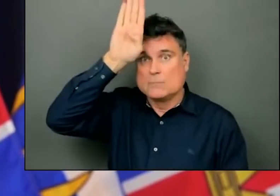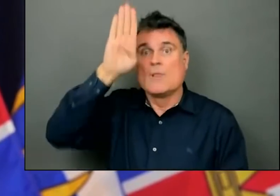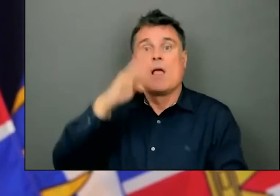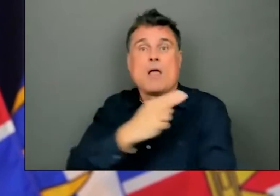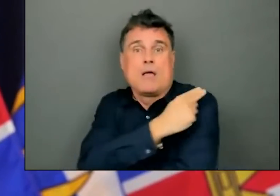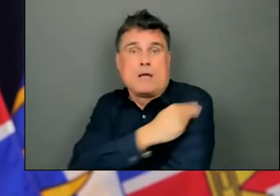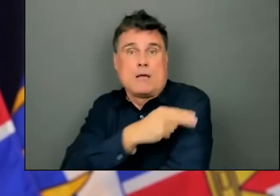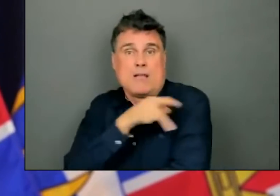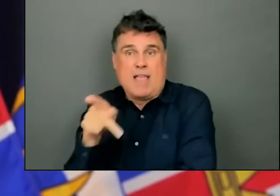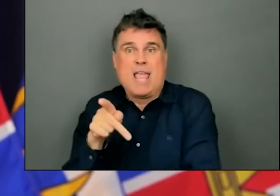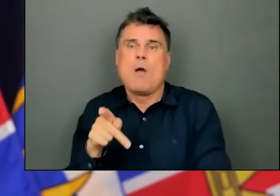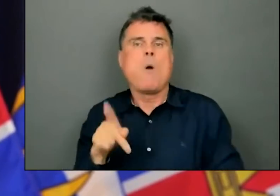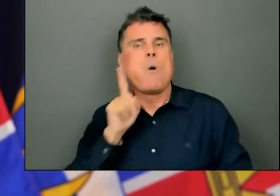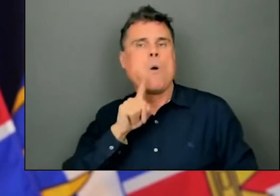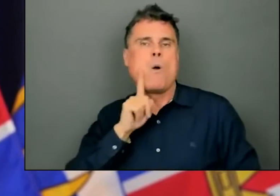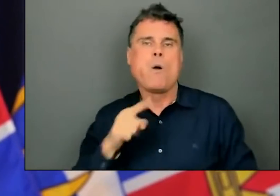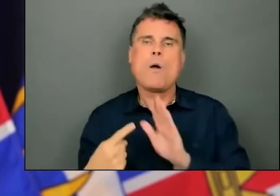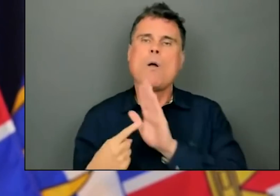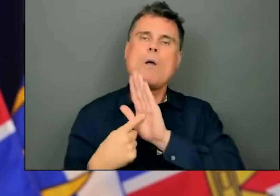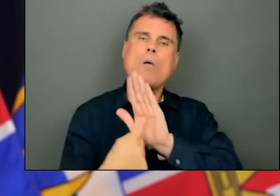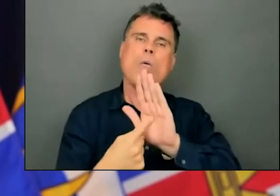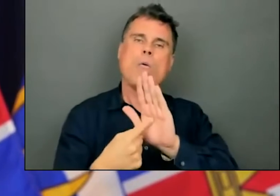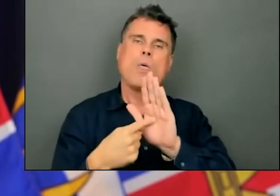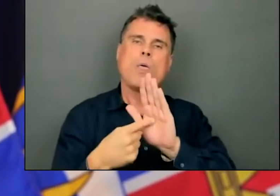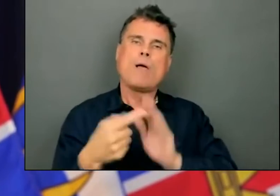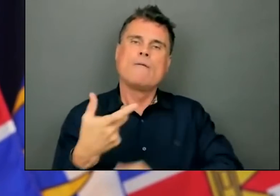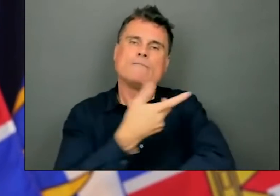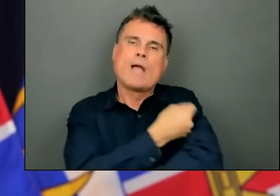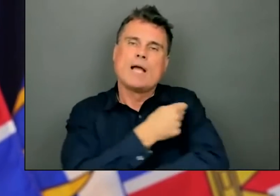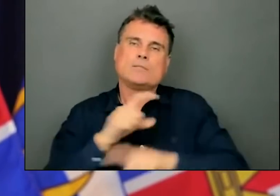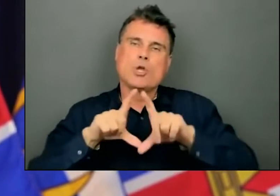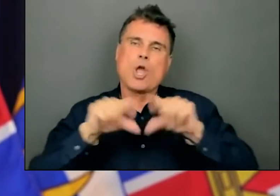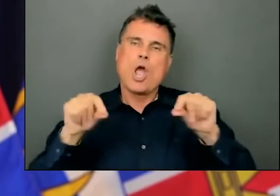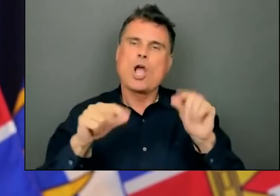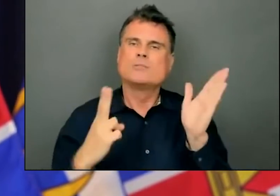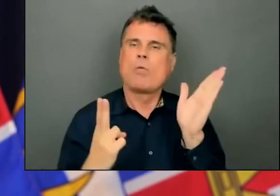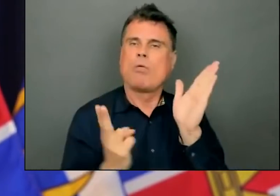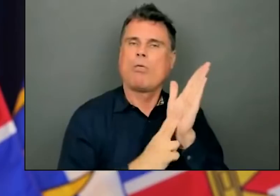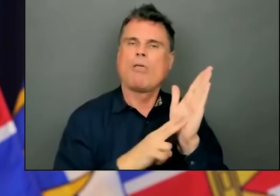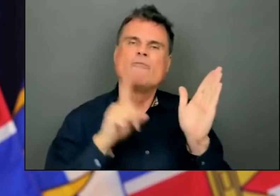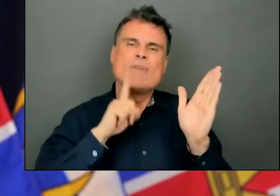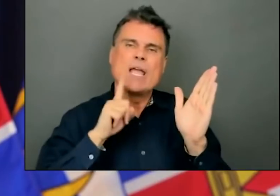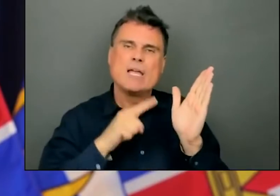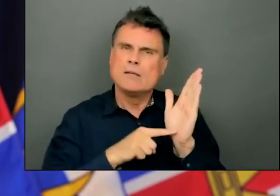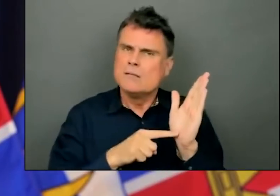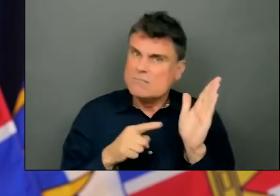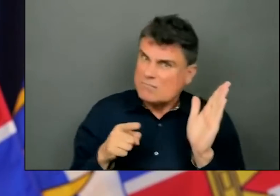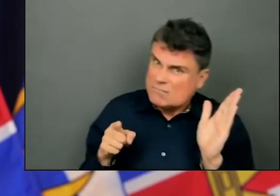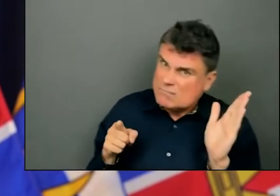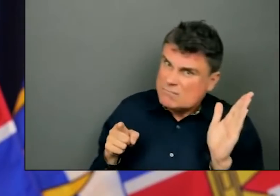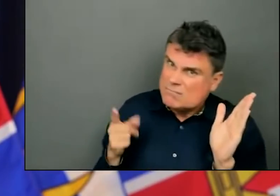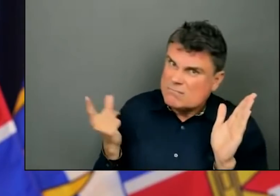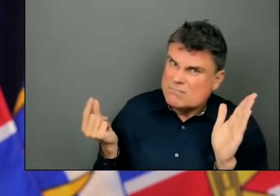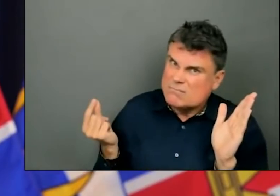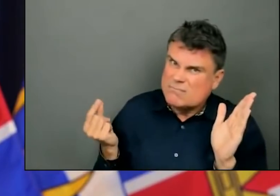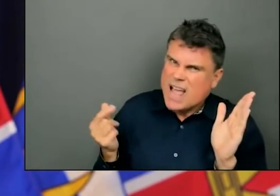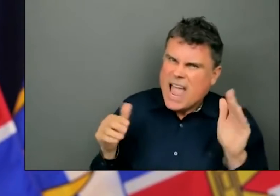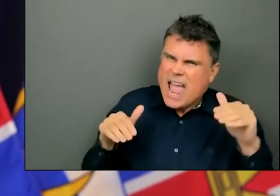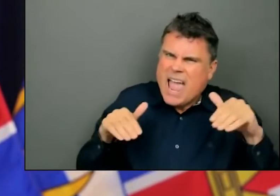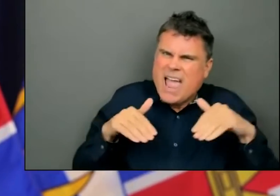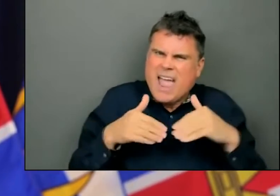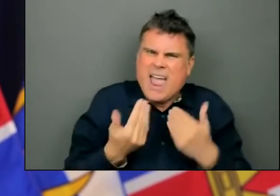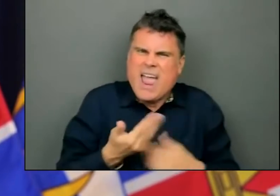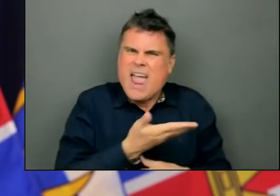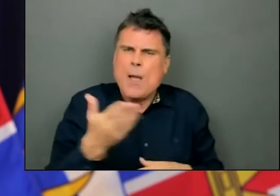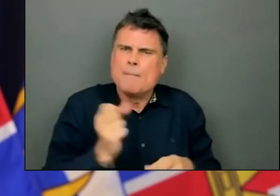fraudulent vaccine cards. Is this sort of thing acceptable, and what can the province do to ensure that people are